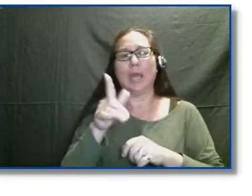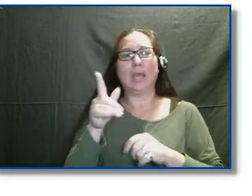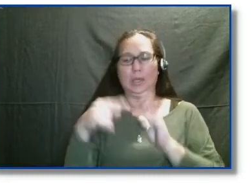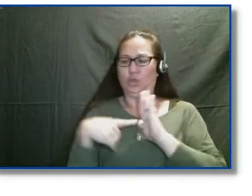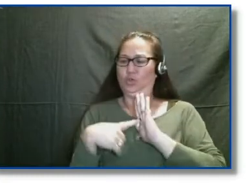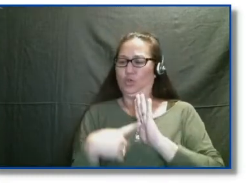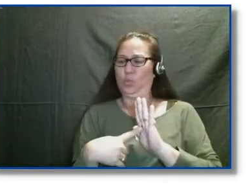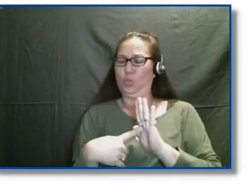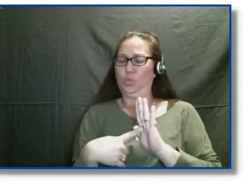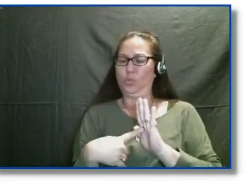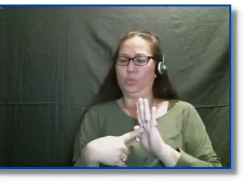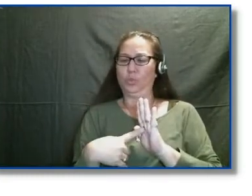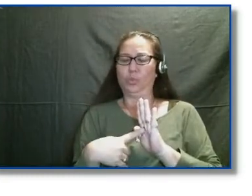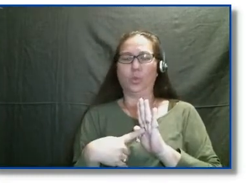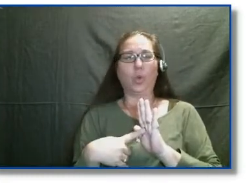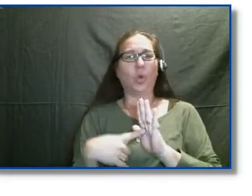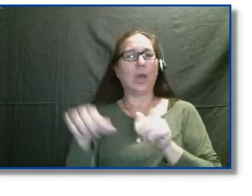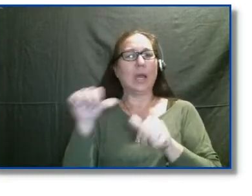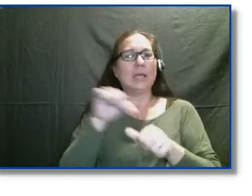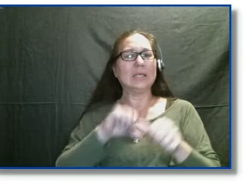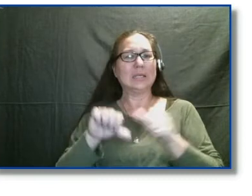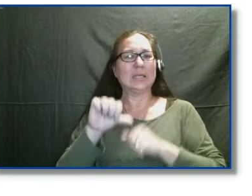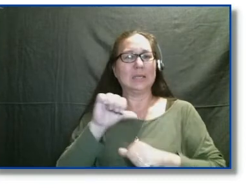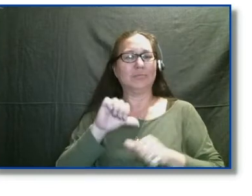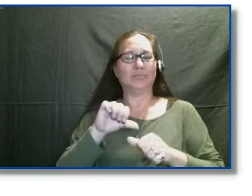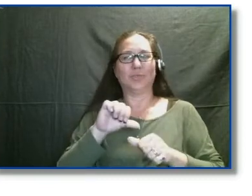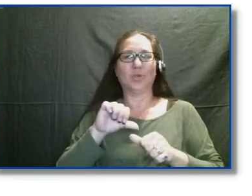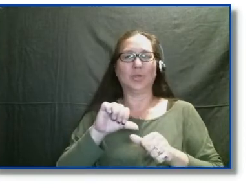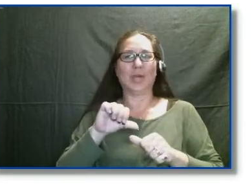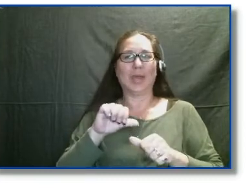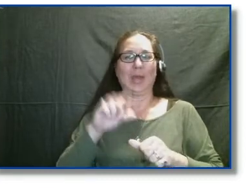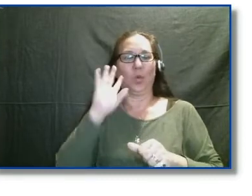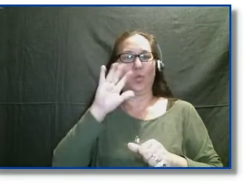for example, societies self-segregate, but we can only observe it